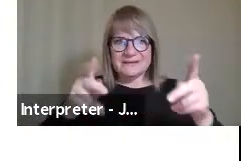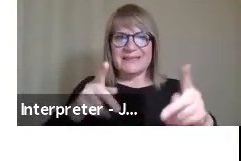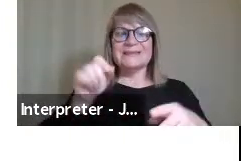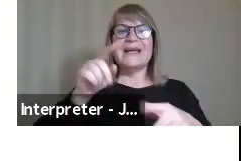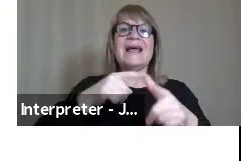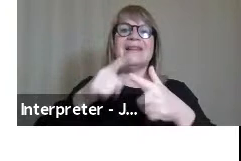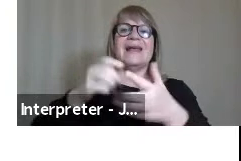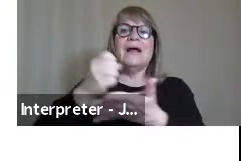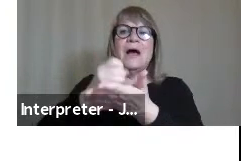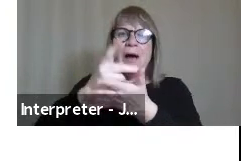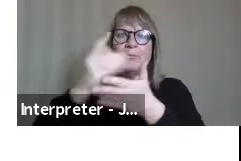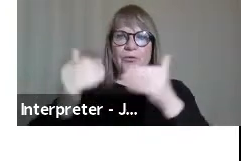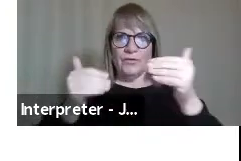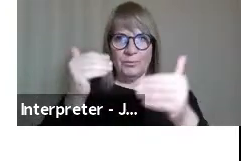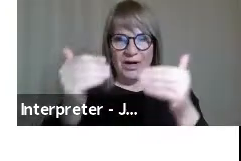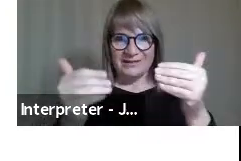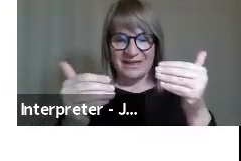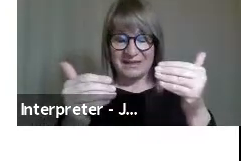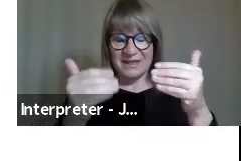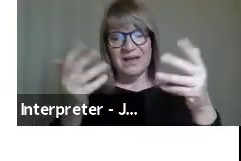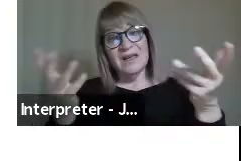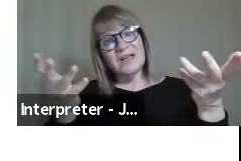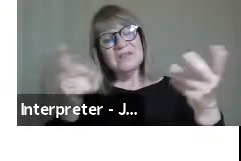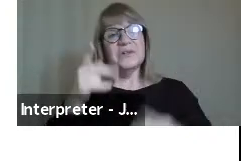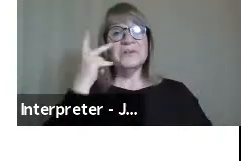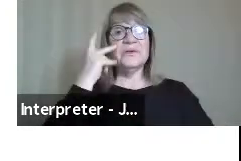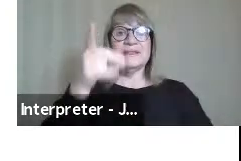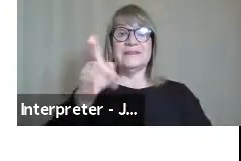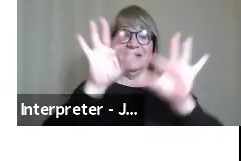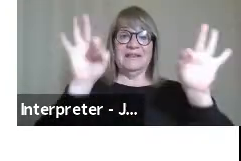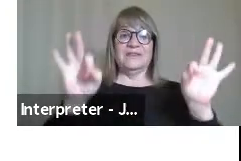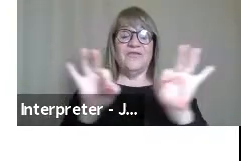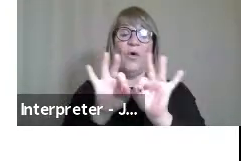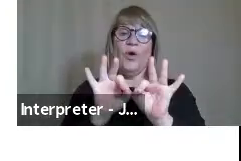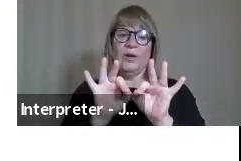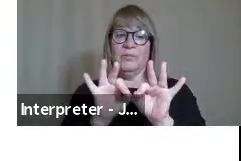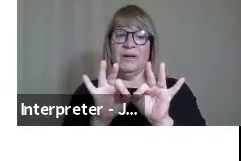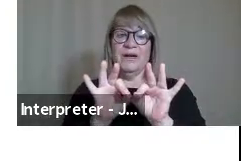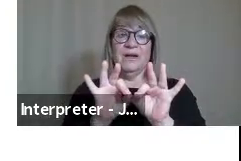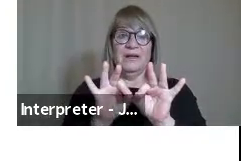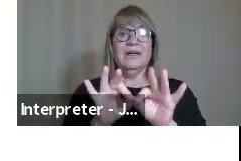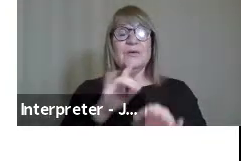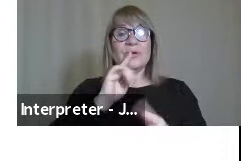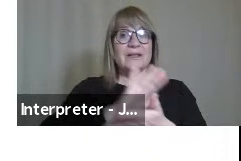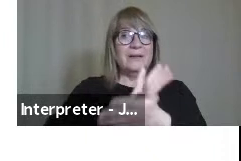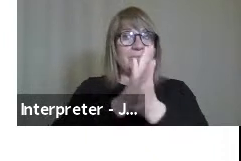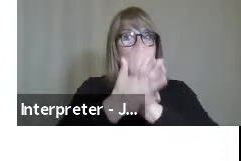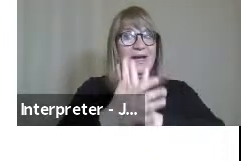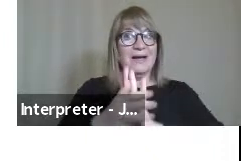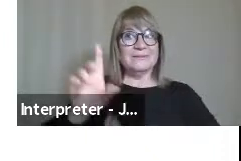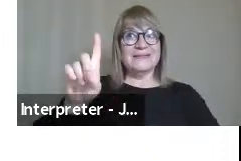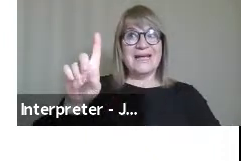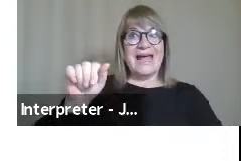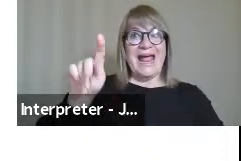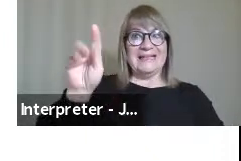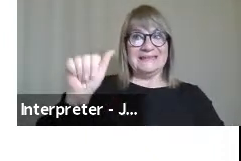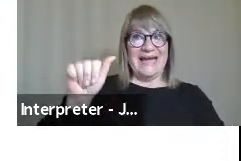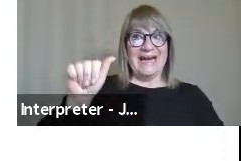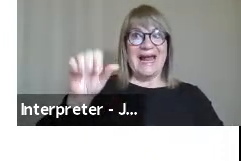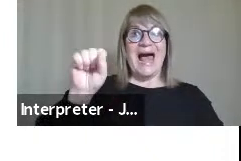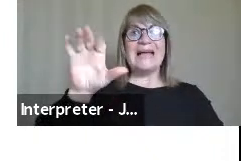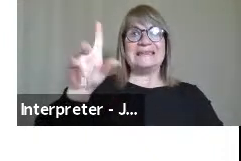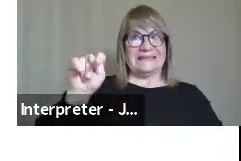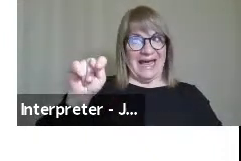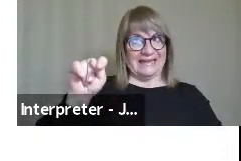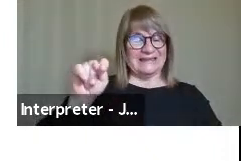process so you can see that this form actually lends itself to becoming a data set quite well because information is